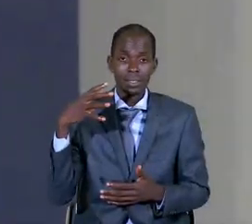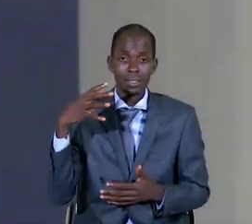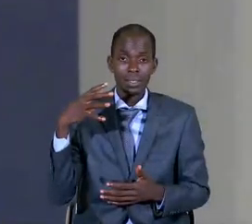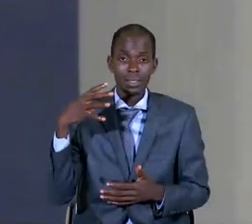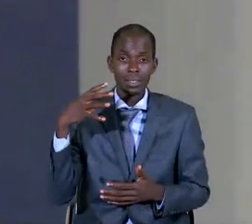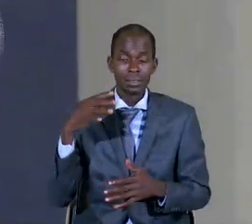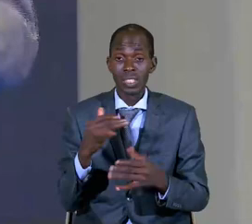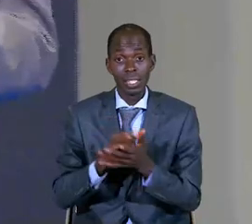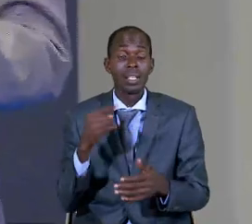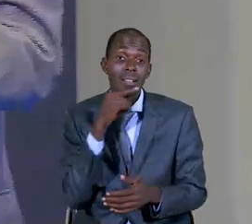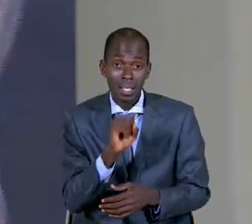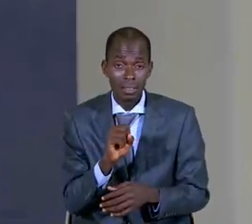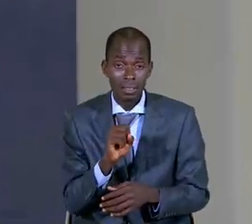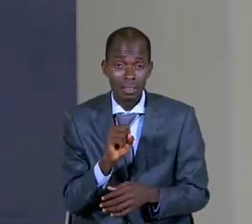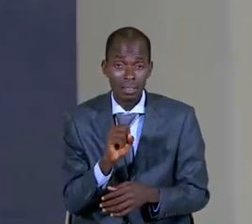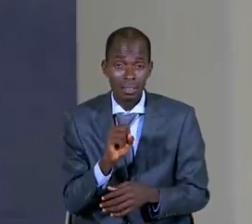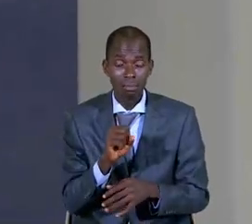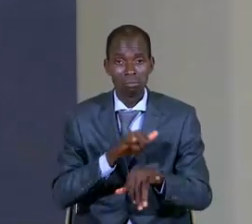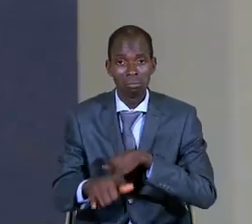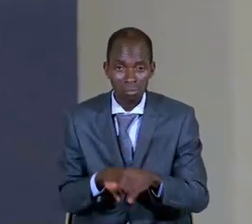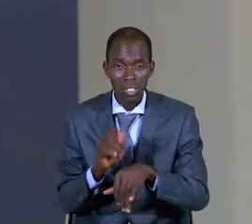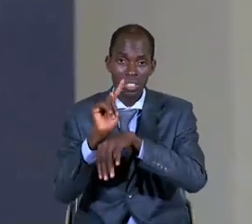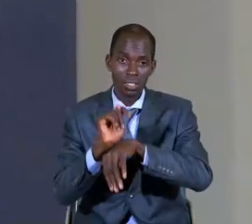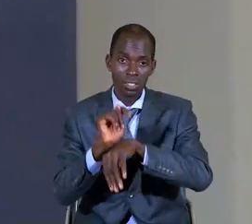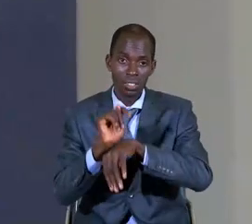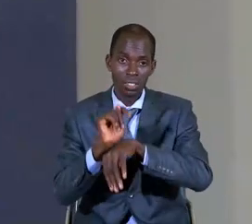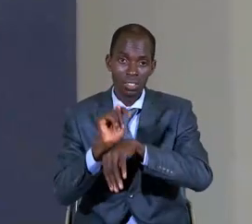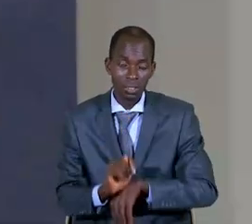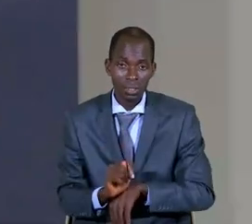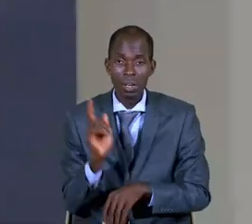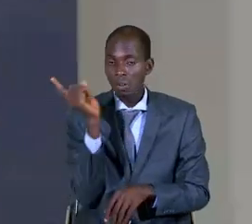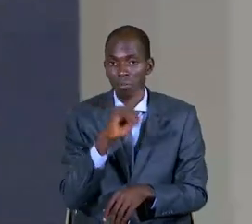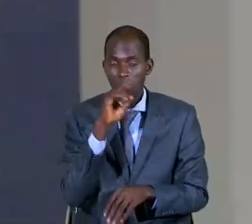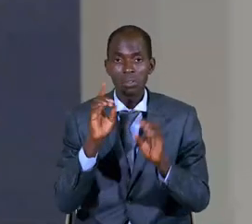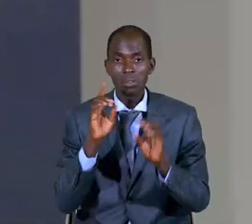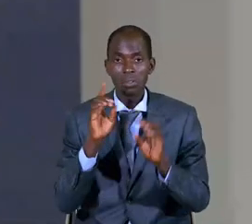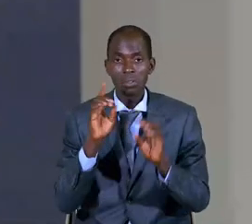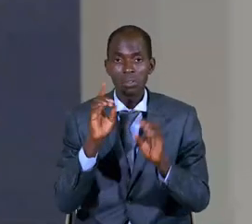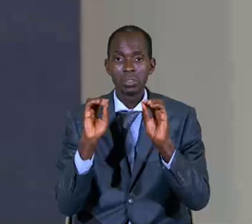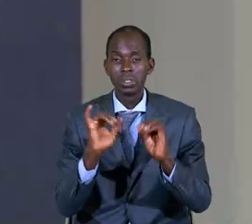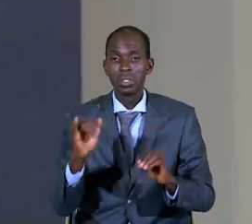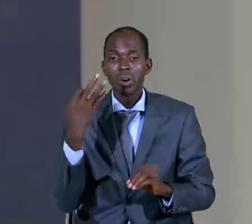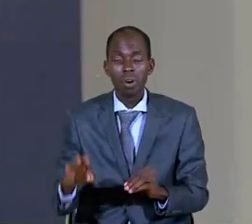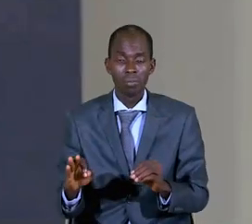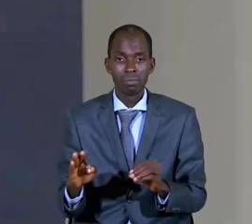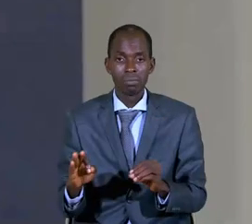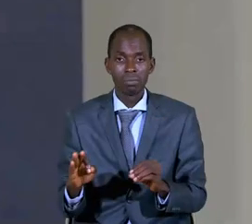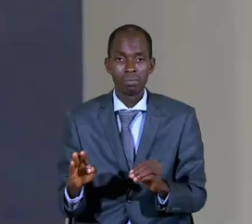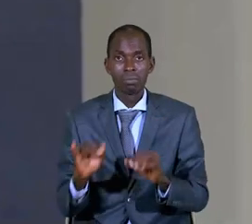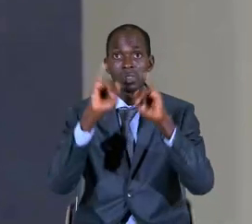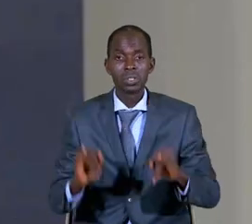deception, tradition, and the falsehood of idolatry will bind